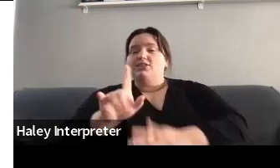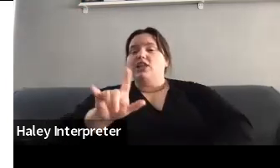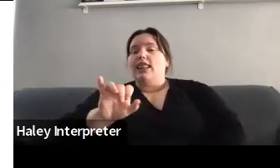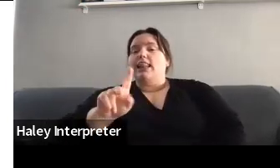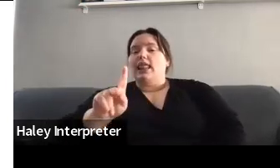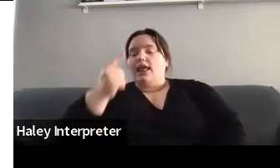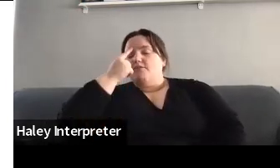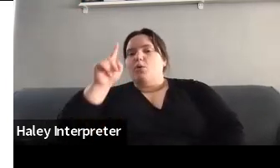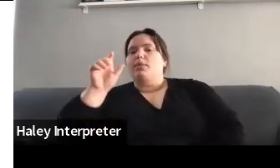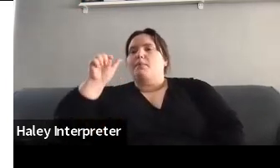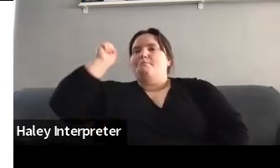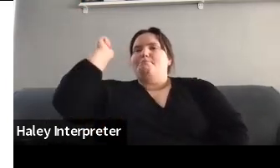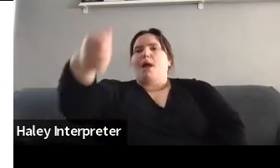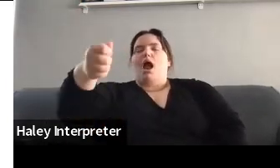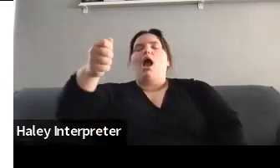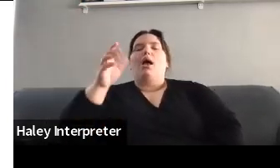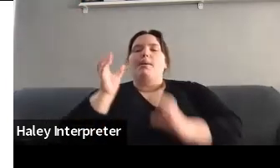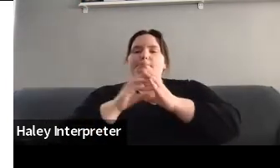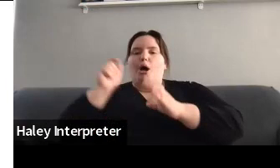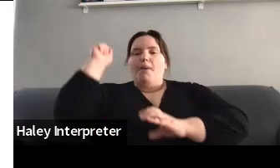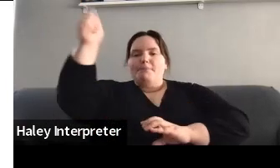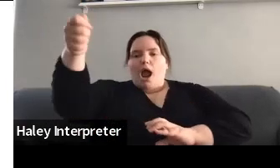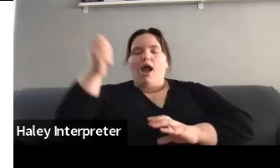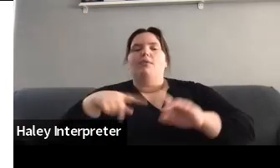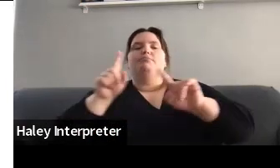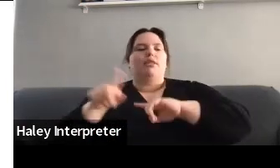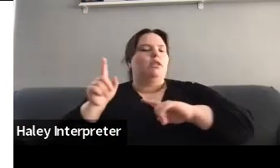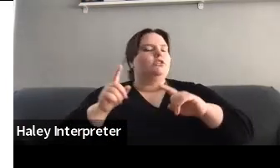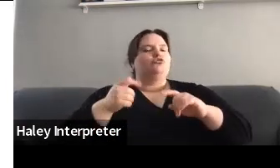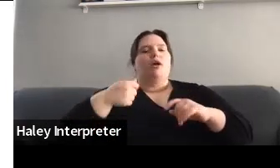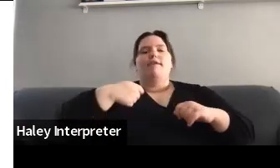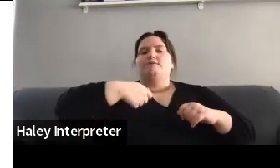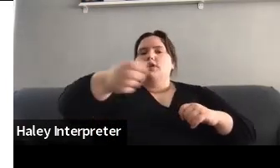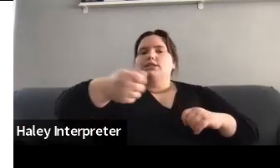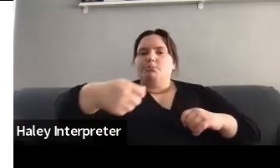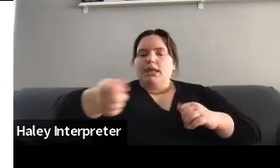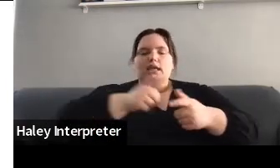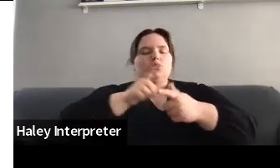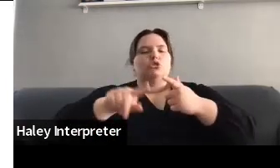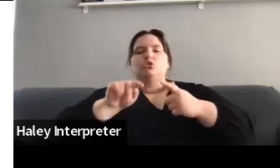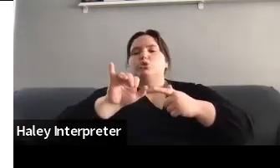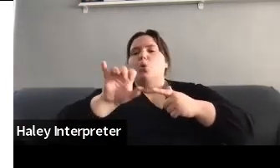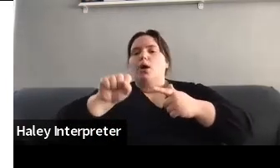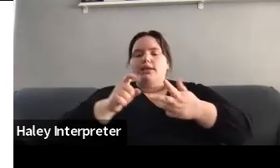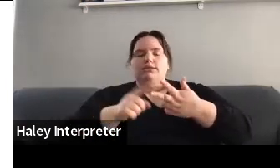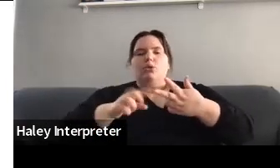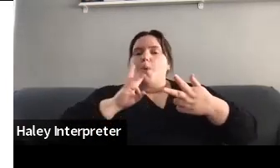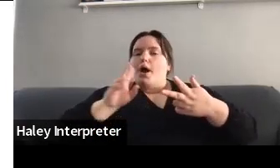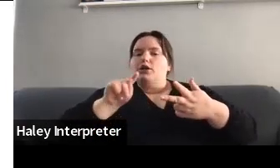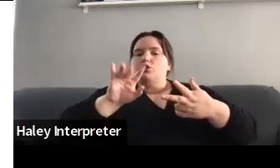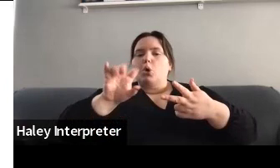they also have frisbees and water toys and all sorts of things. Um, there are automatic tennis